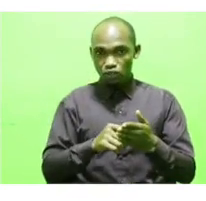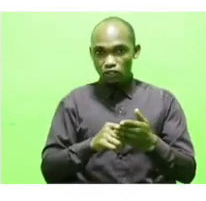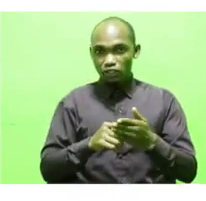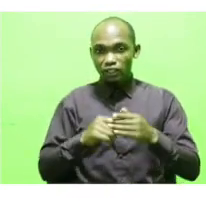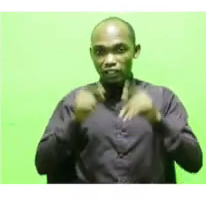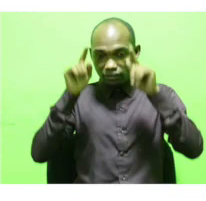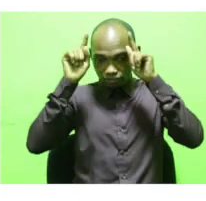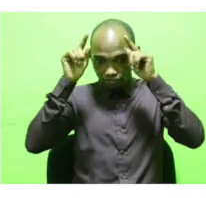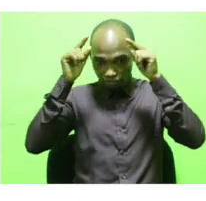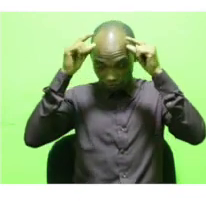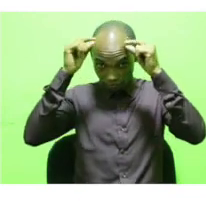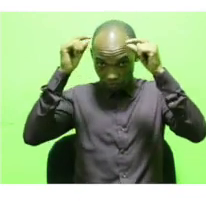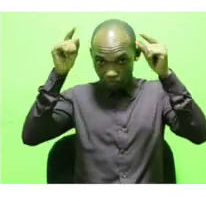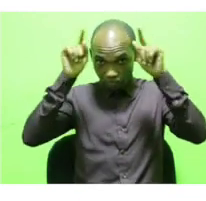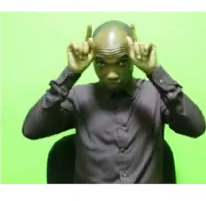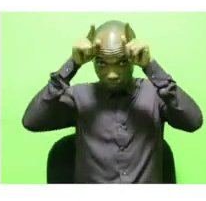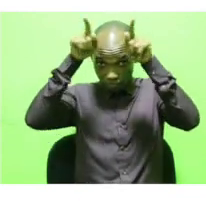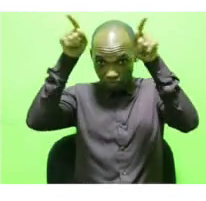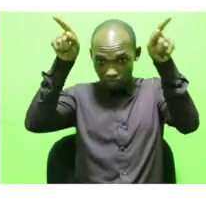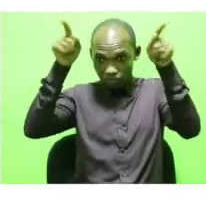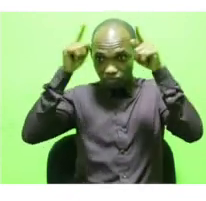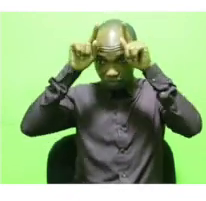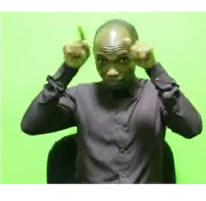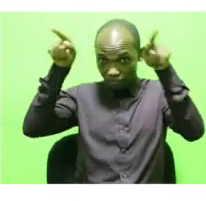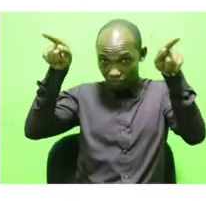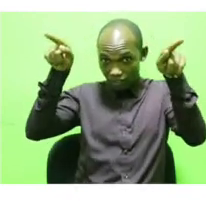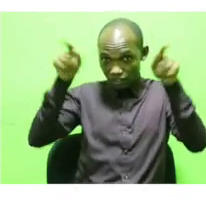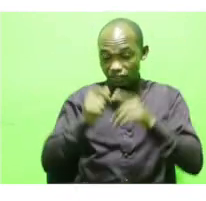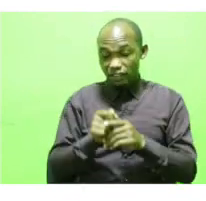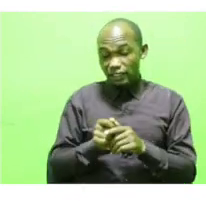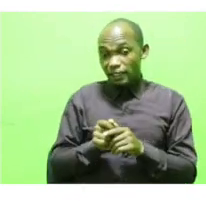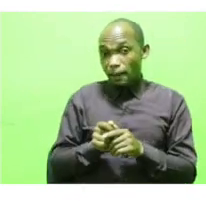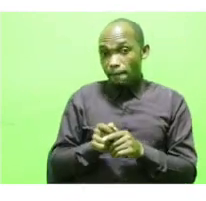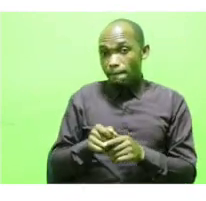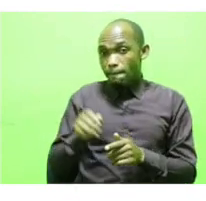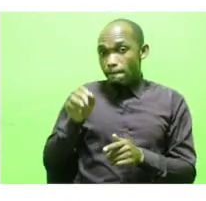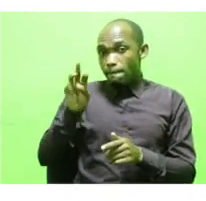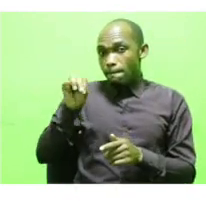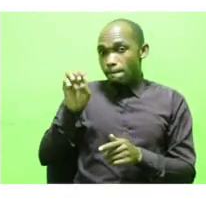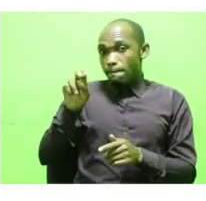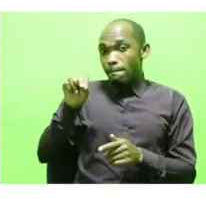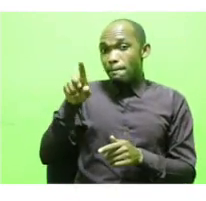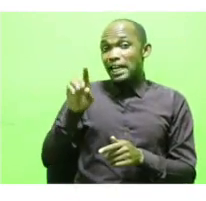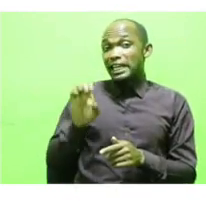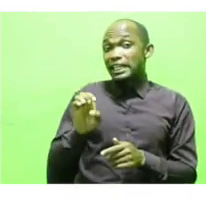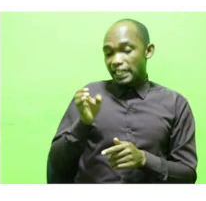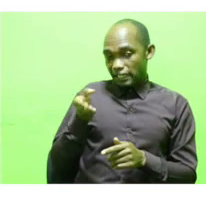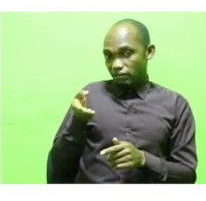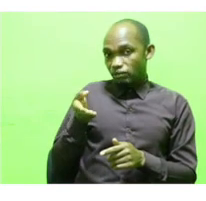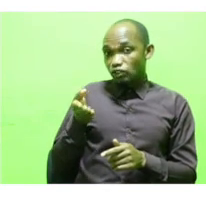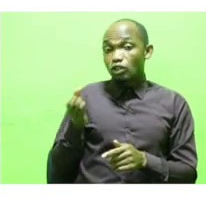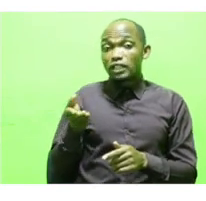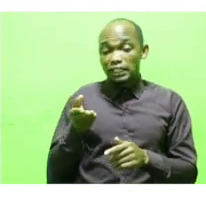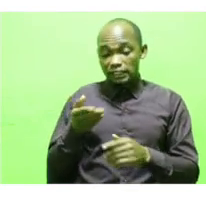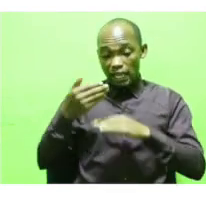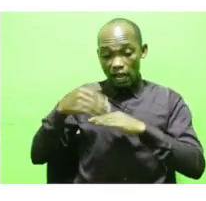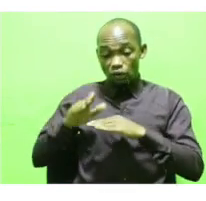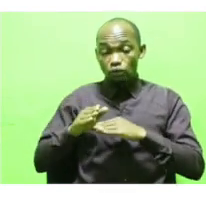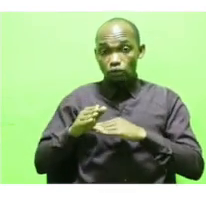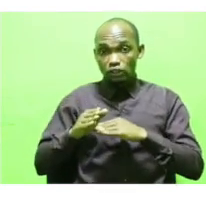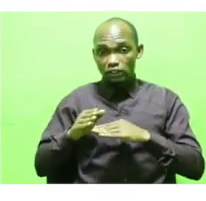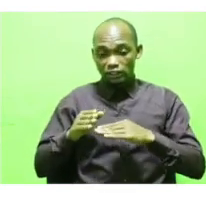when it grows. As it grows, there comes a period of time where it needs to shed its exoskeleton, as